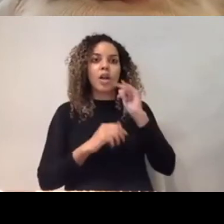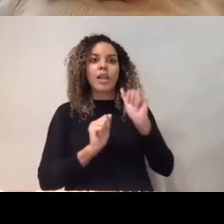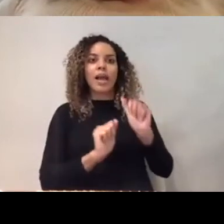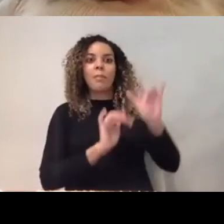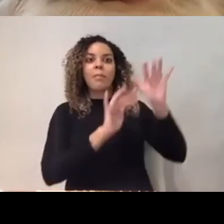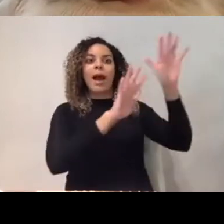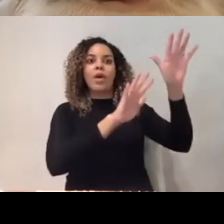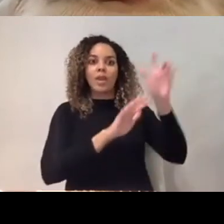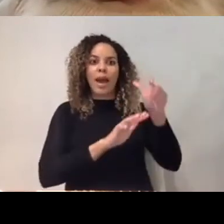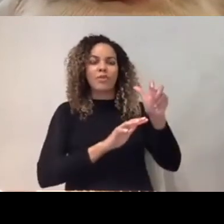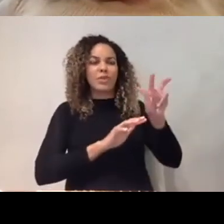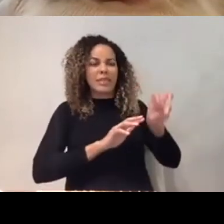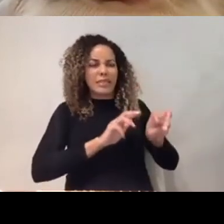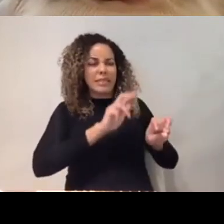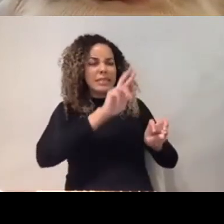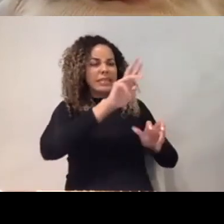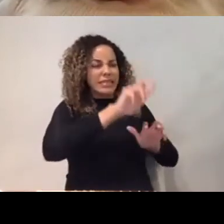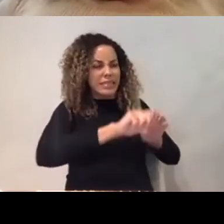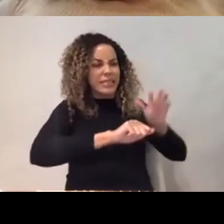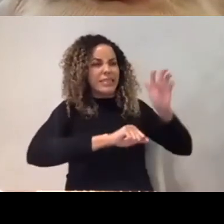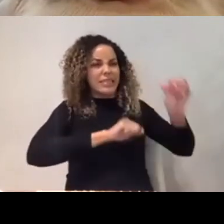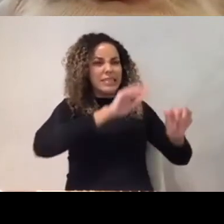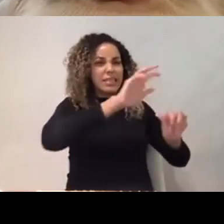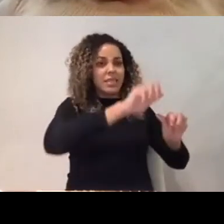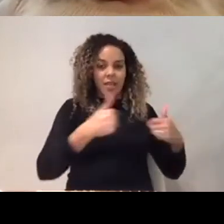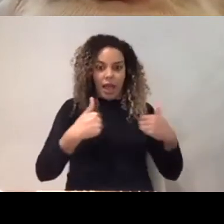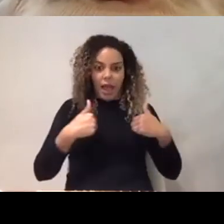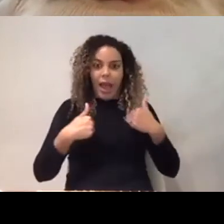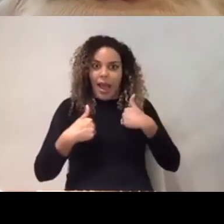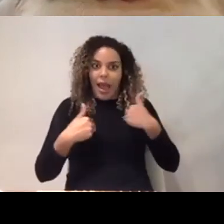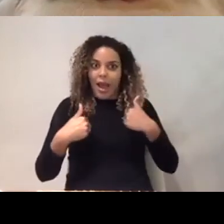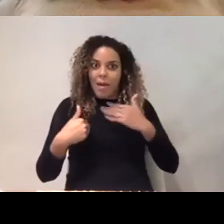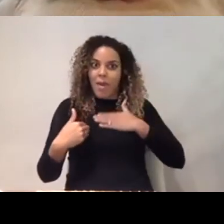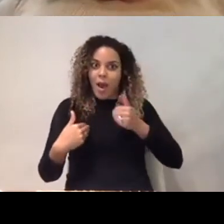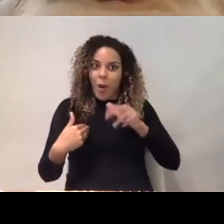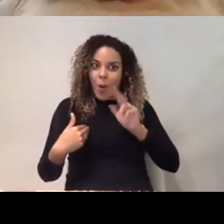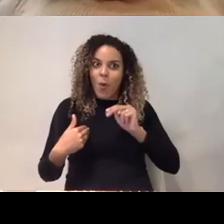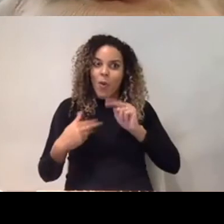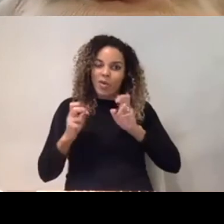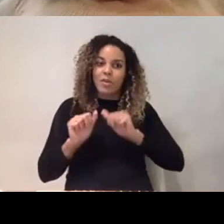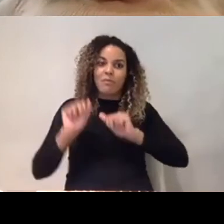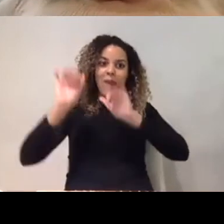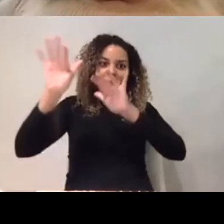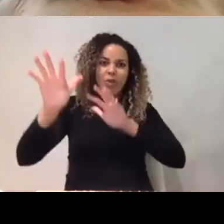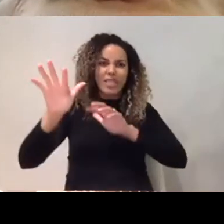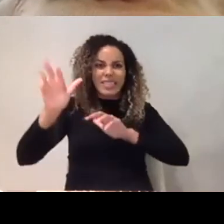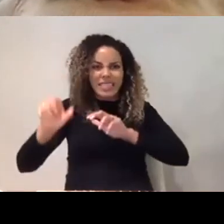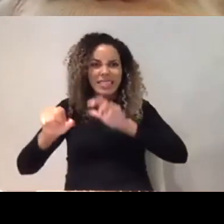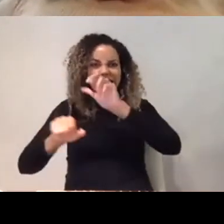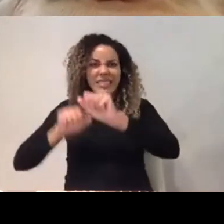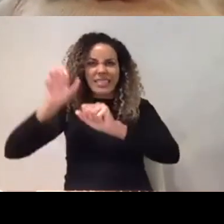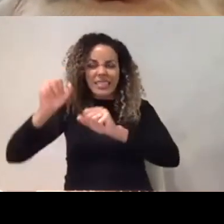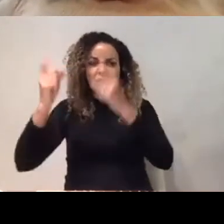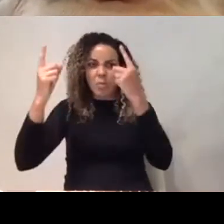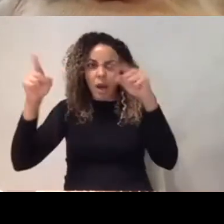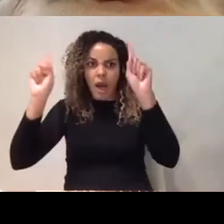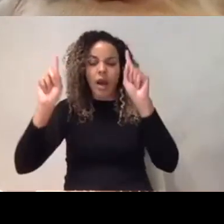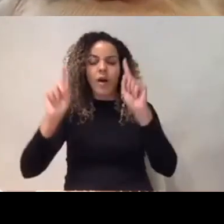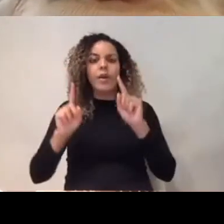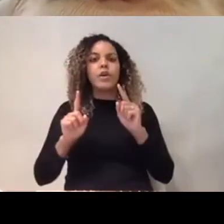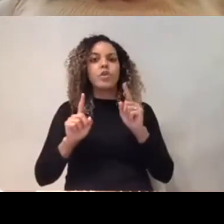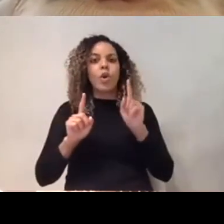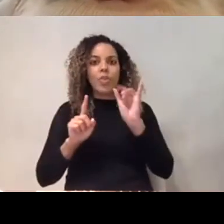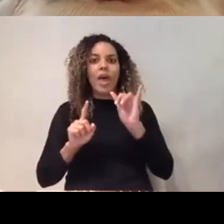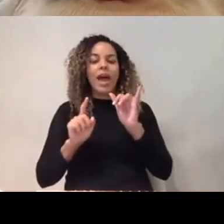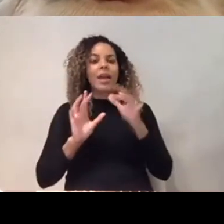allowed me to really look for those mountains with other people, but also understand and connect with them and think, well, if this was